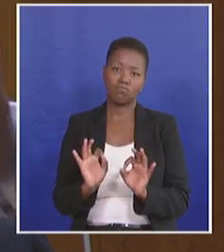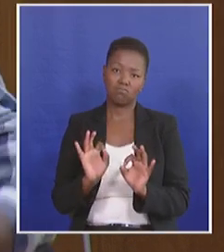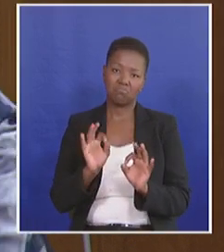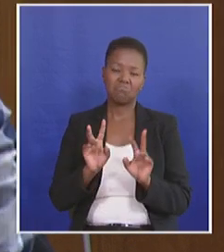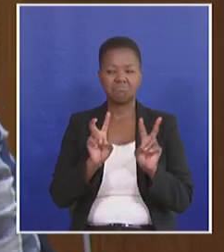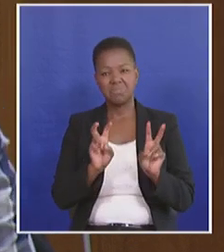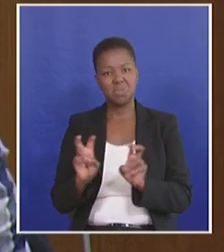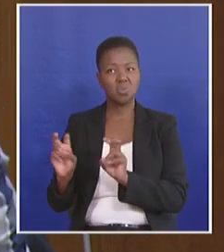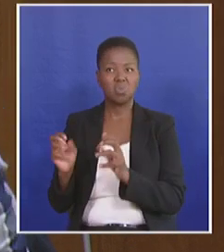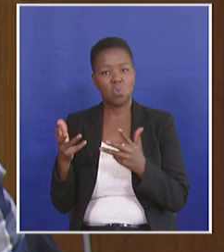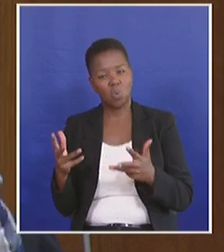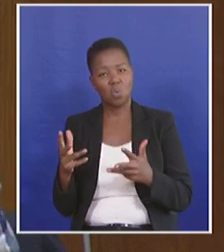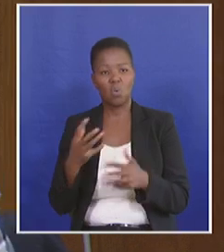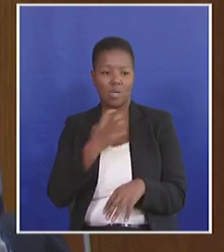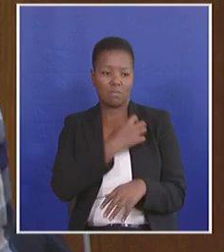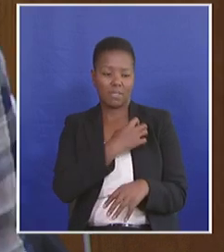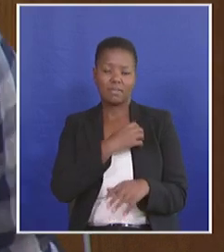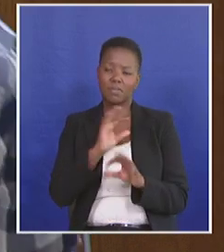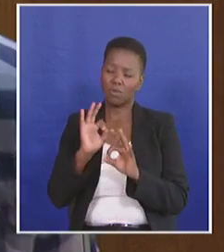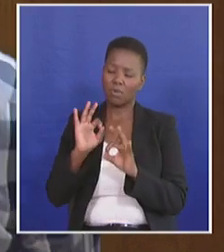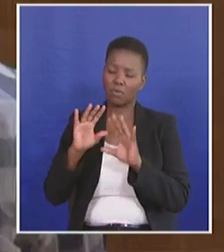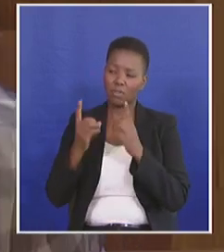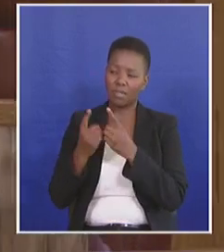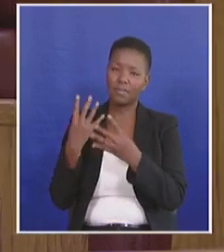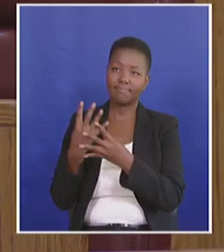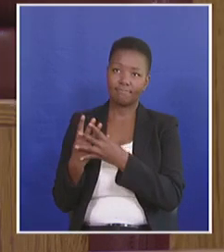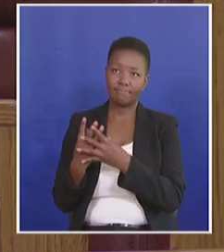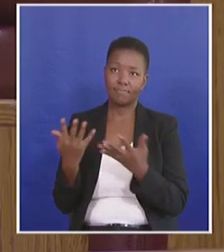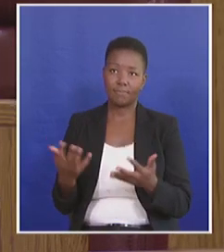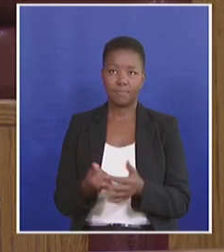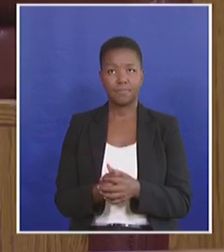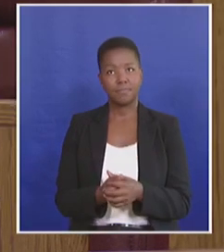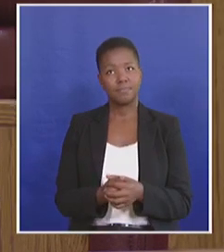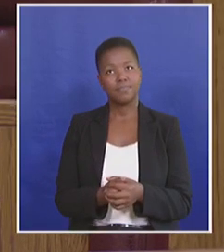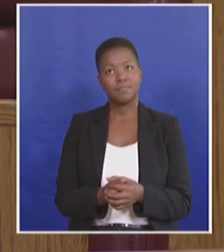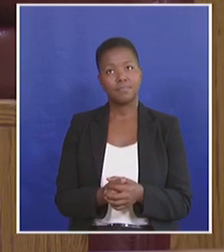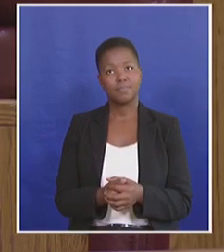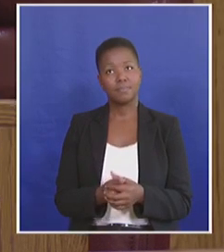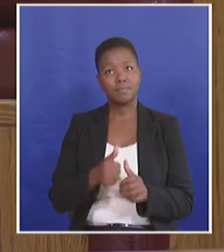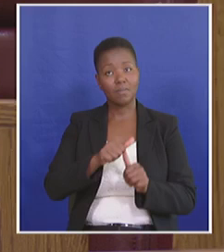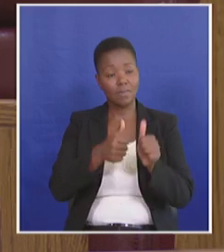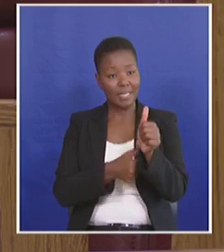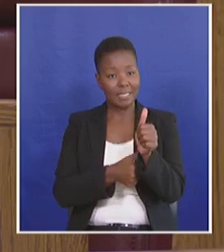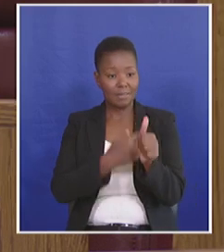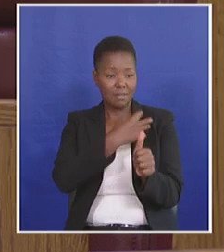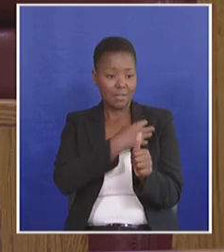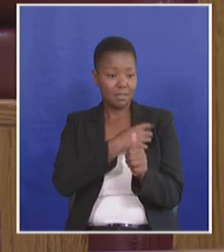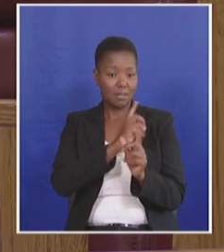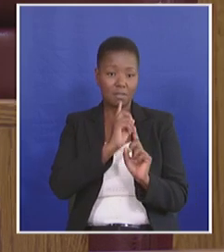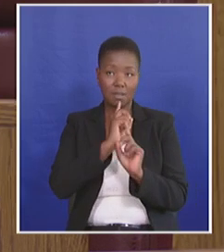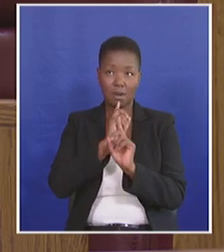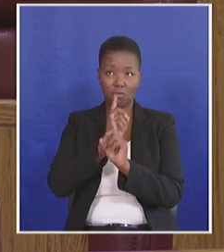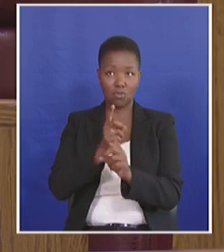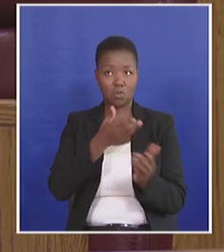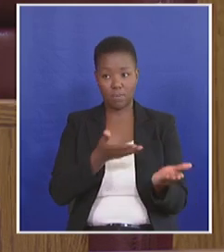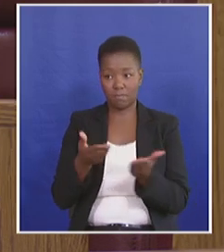or we can have the Minister of Correctional Services. Thanks. Can I allow the Deputy Minister to respond to what the